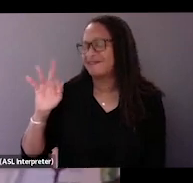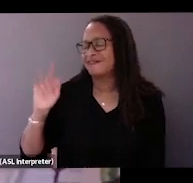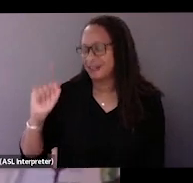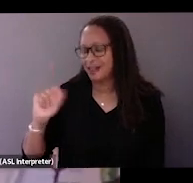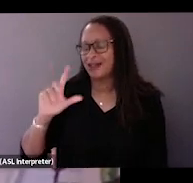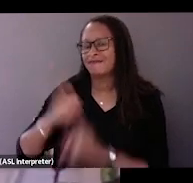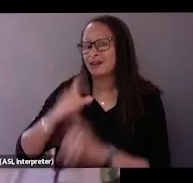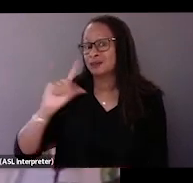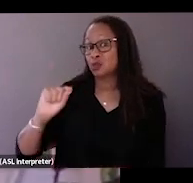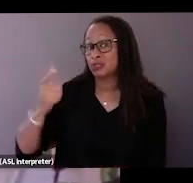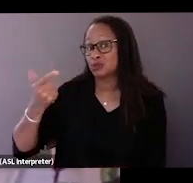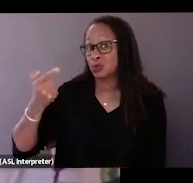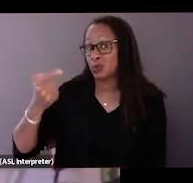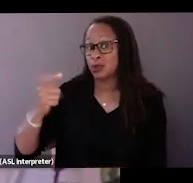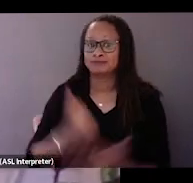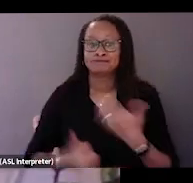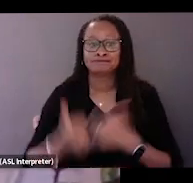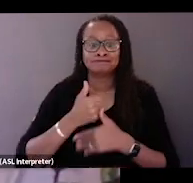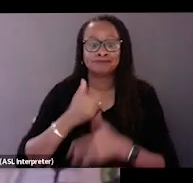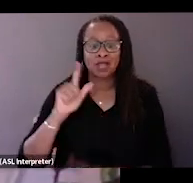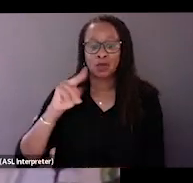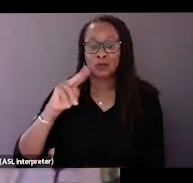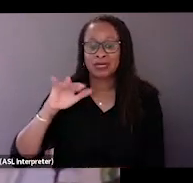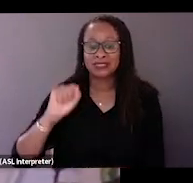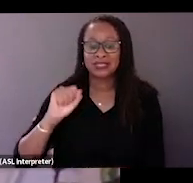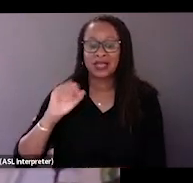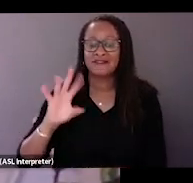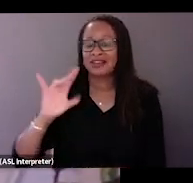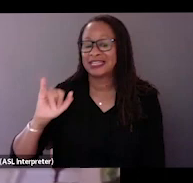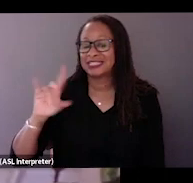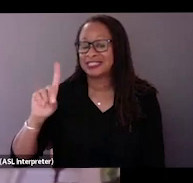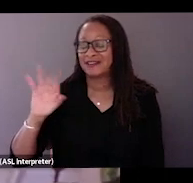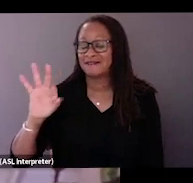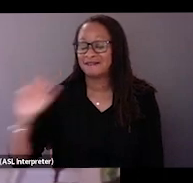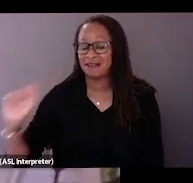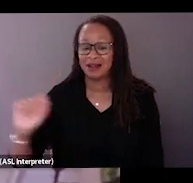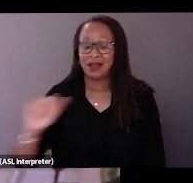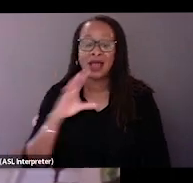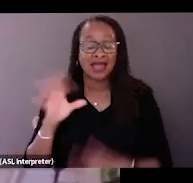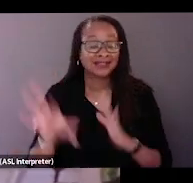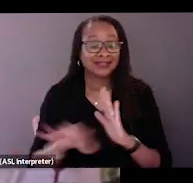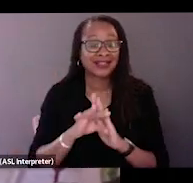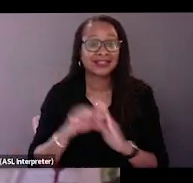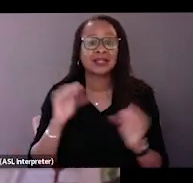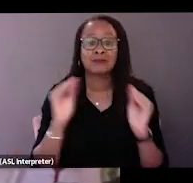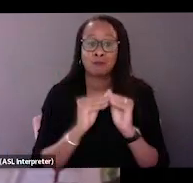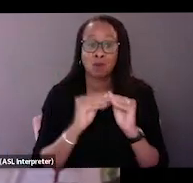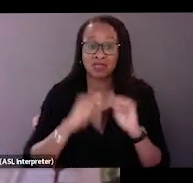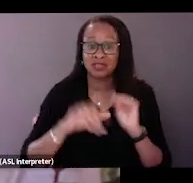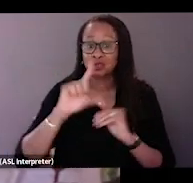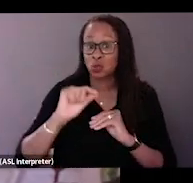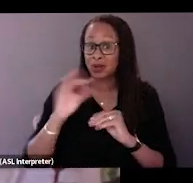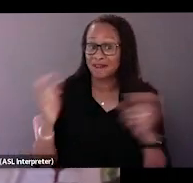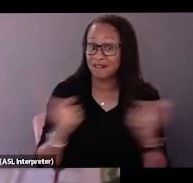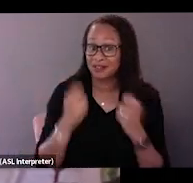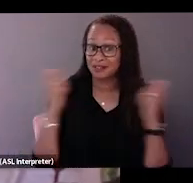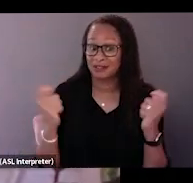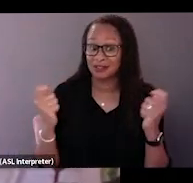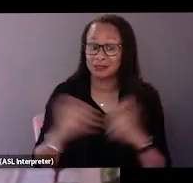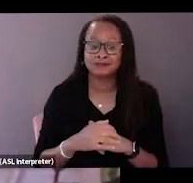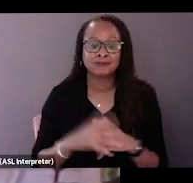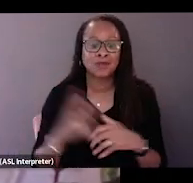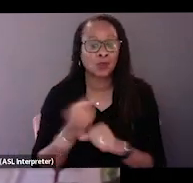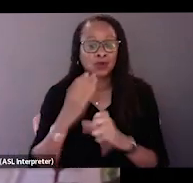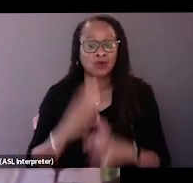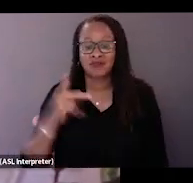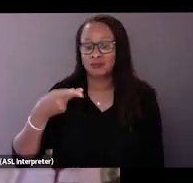2021. It premiered in the Luminous section of IDFA and has been selected in more than 20 festivals. It was the winner